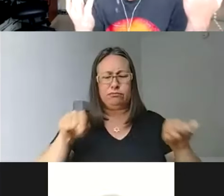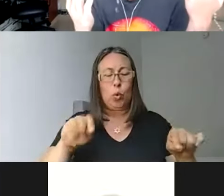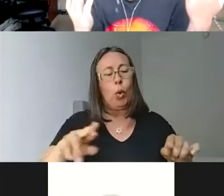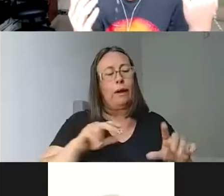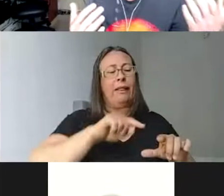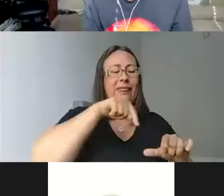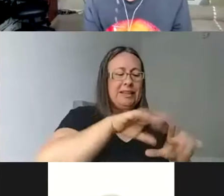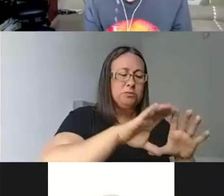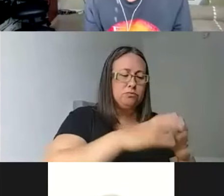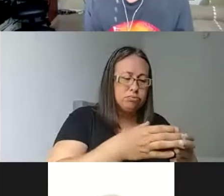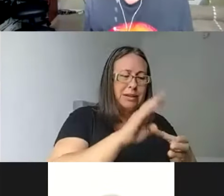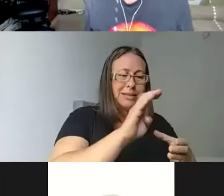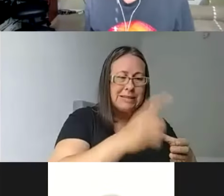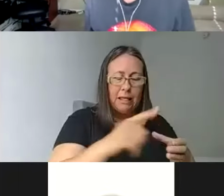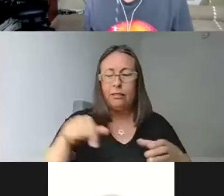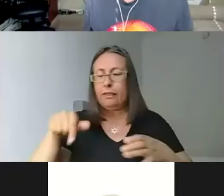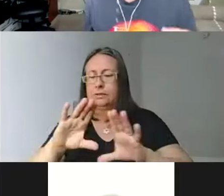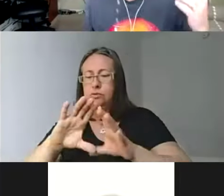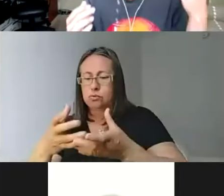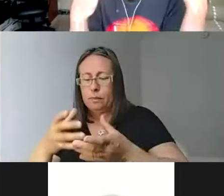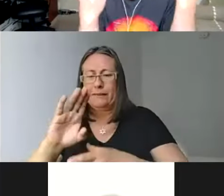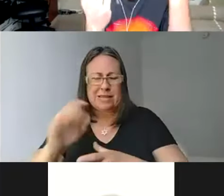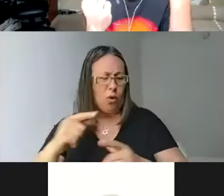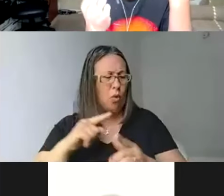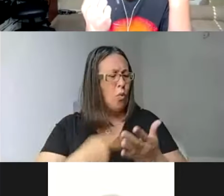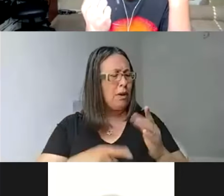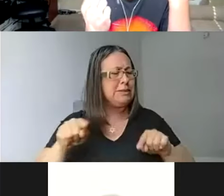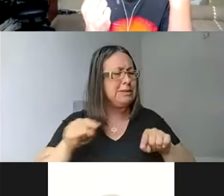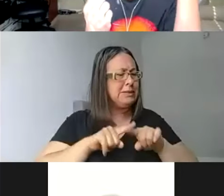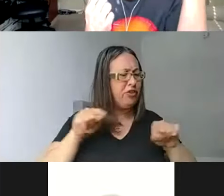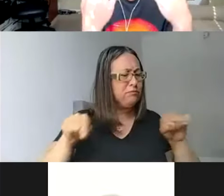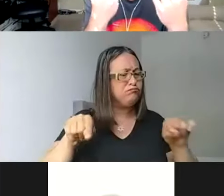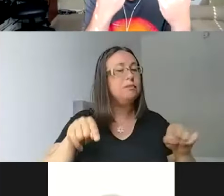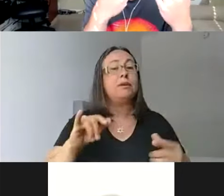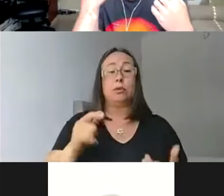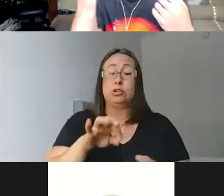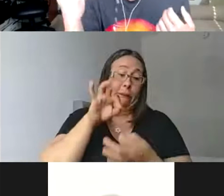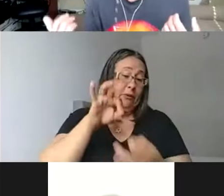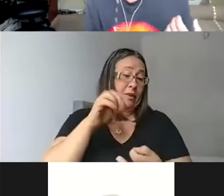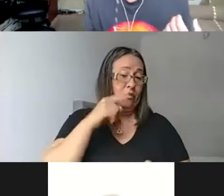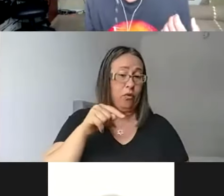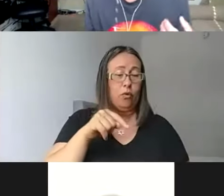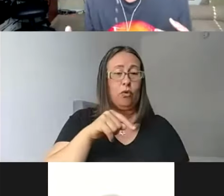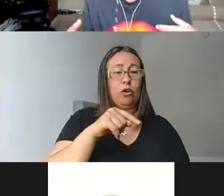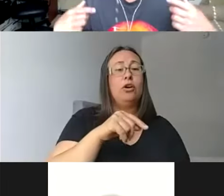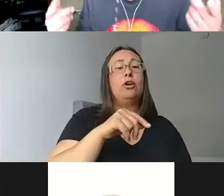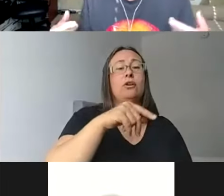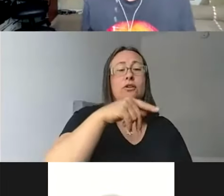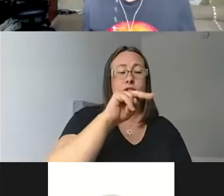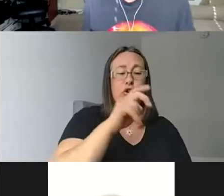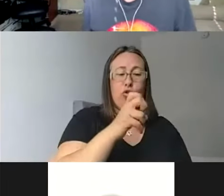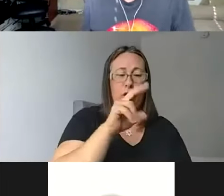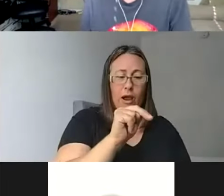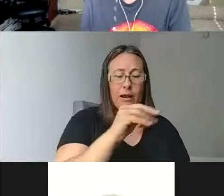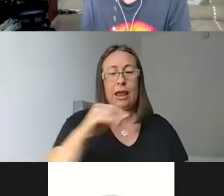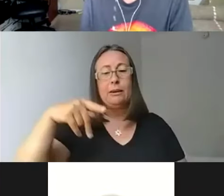cells, what's different from them, which is perfect for the question that we want to ask is what's different between those progenitors making neurons and the ones making oligodendrocytes. And